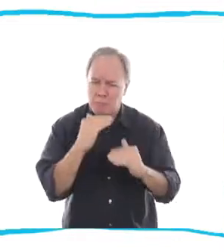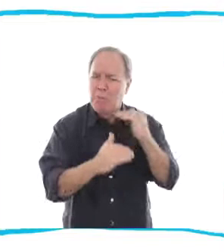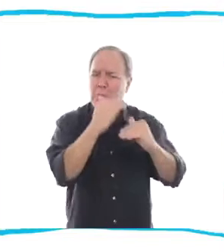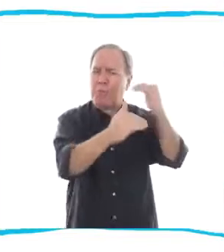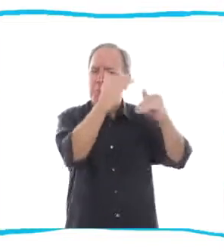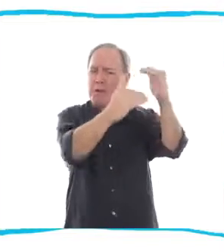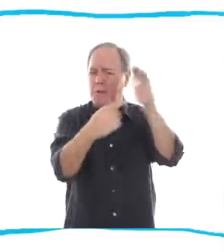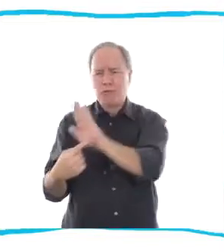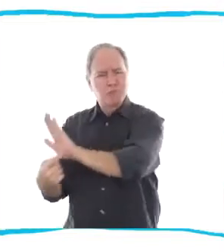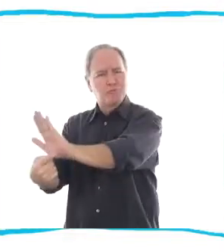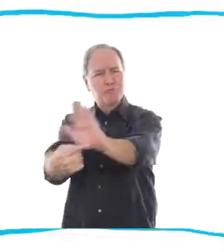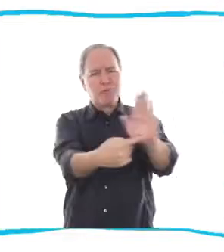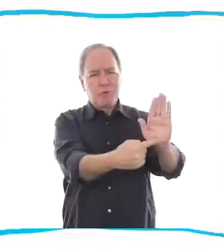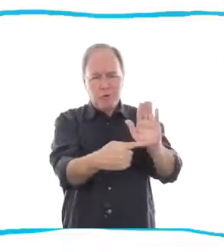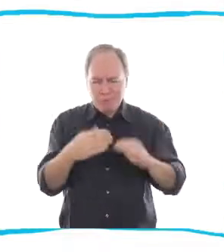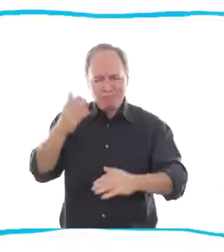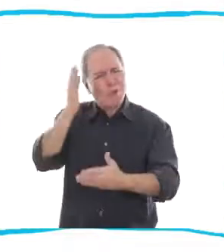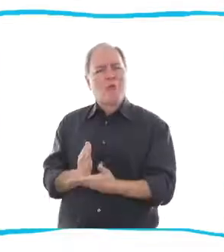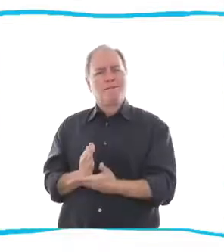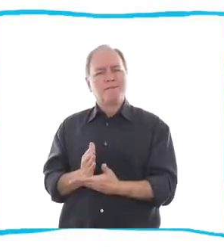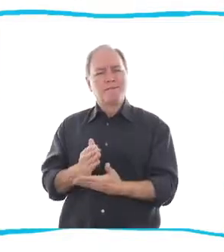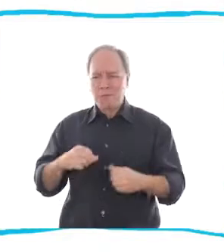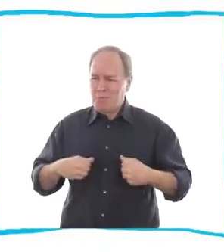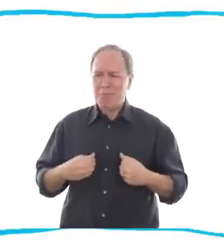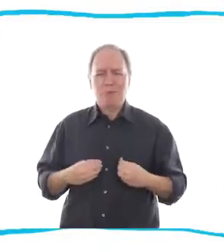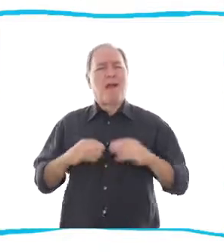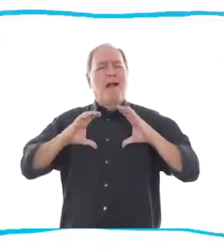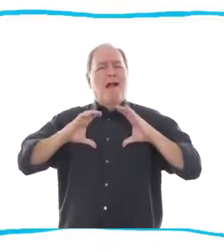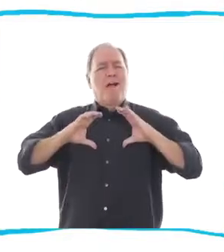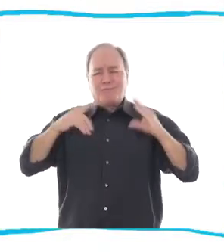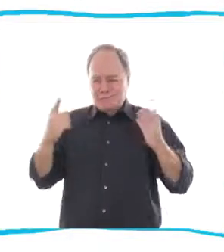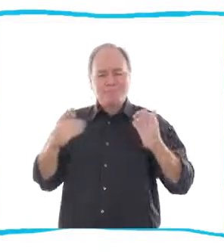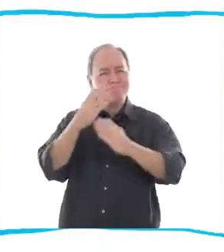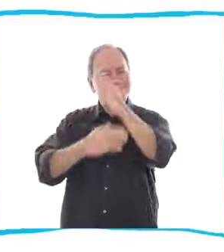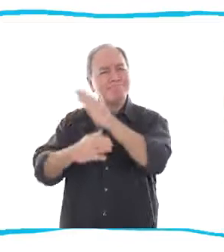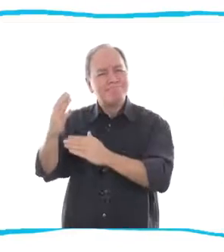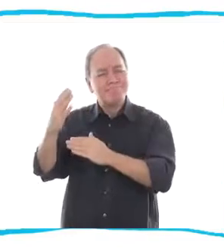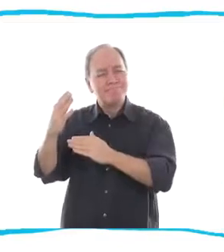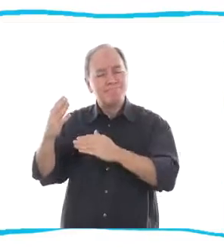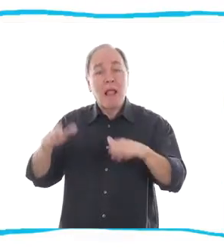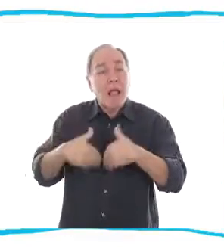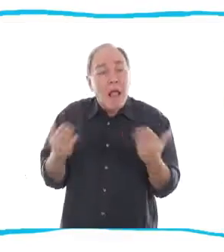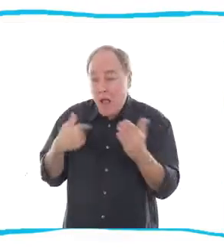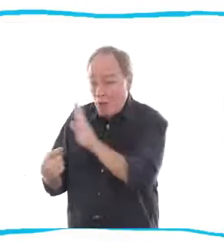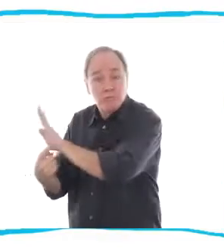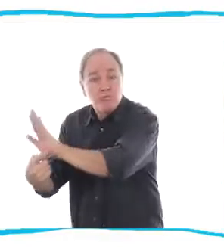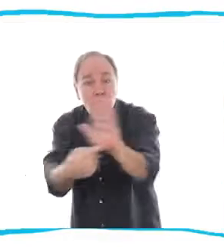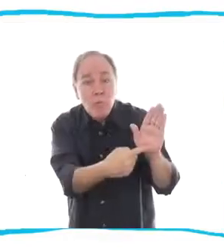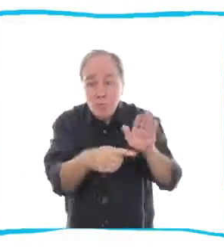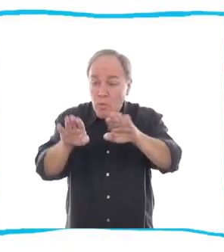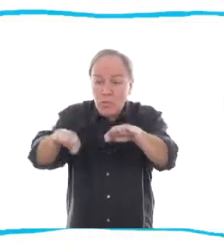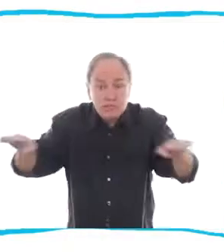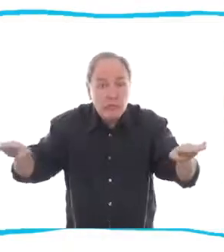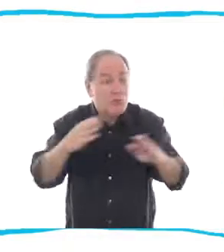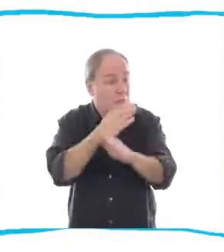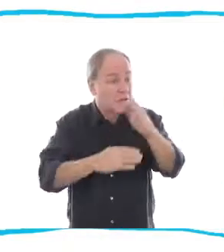particular area. National committees not only mobilize resources, but we play an important advocacy role. The